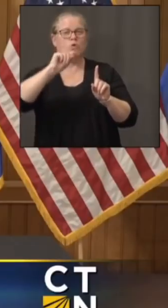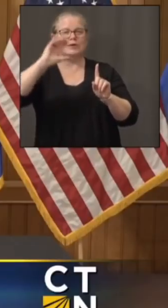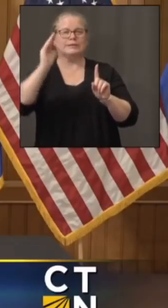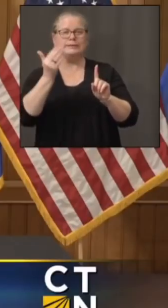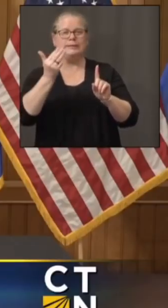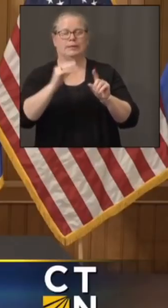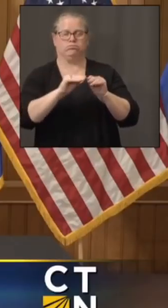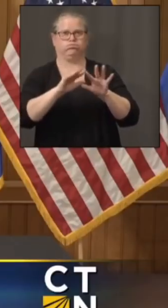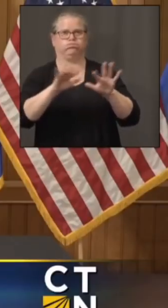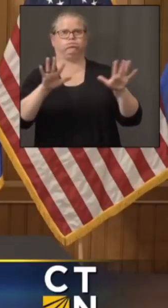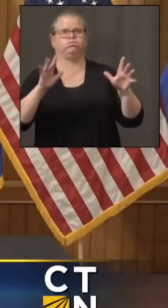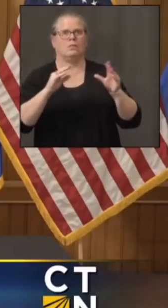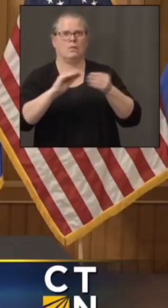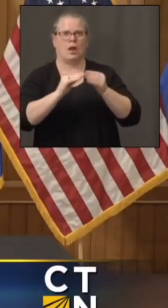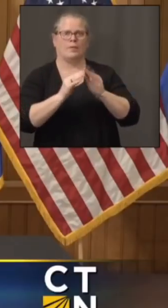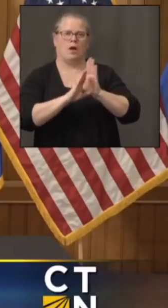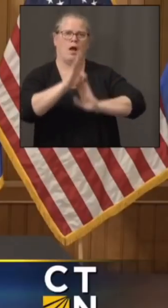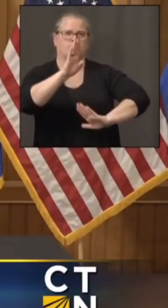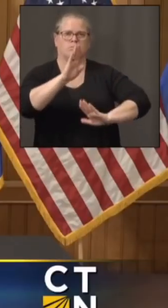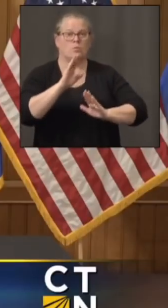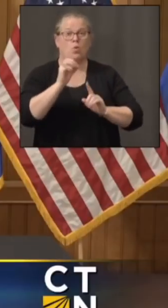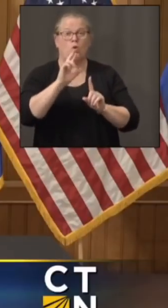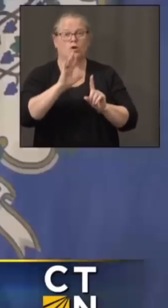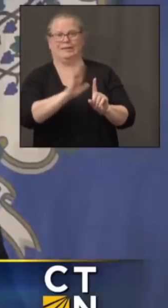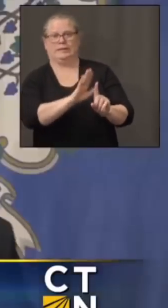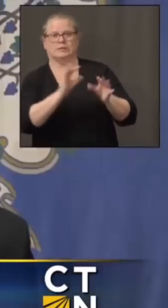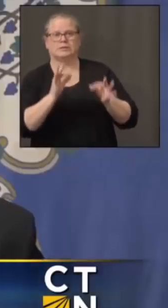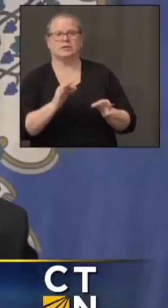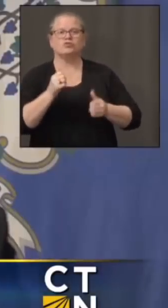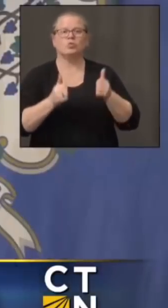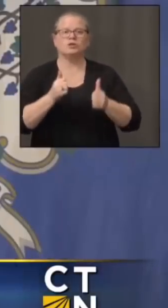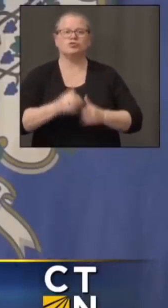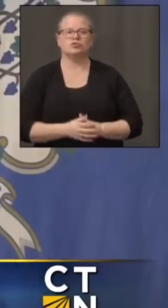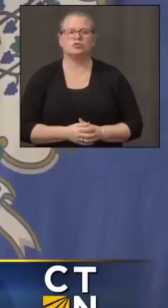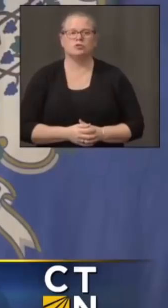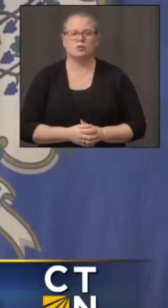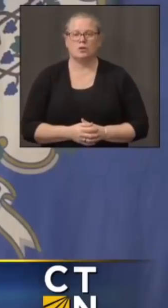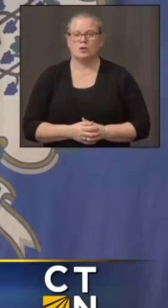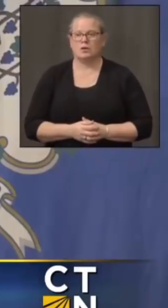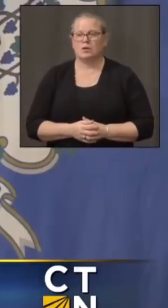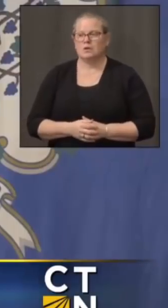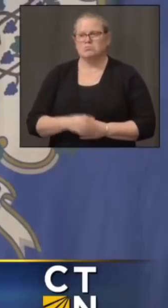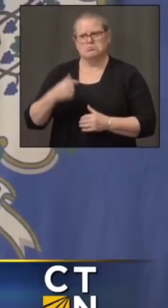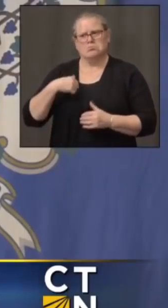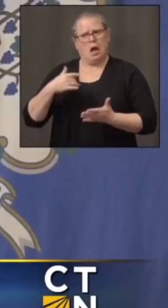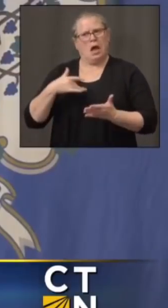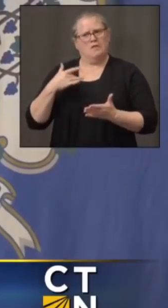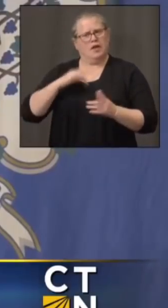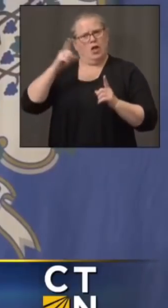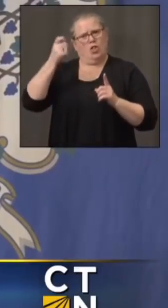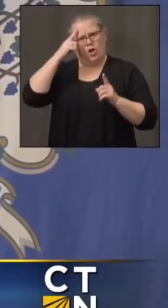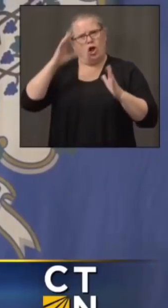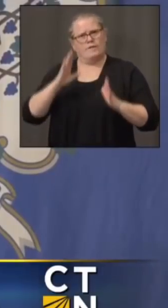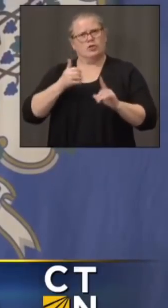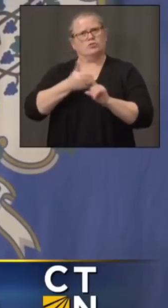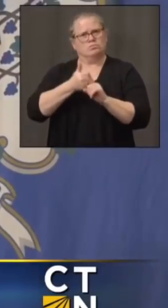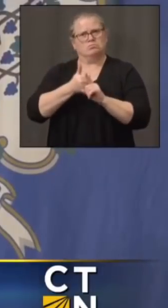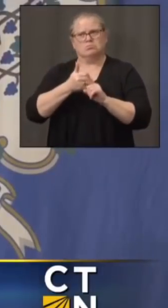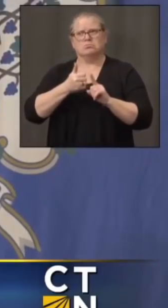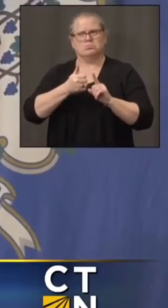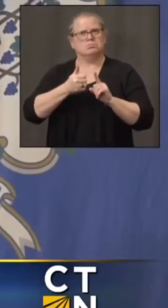a local call? I think he's been pretty tough on enforcement. I know he's shut down a couple